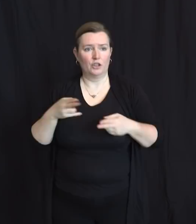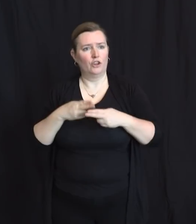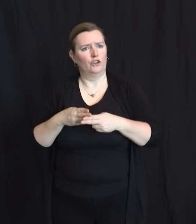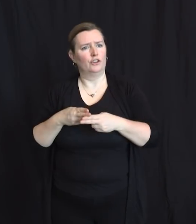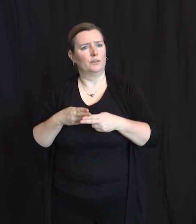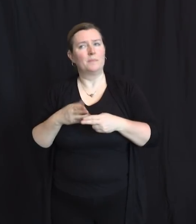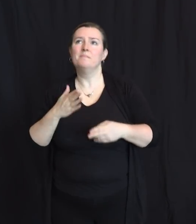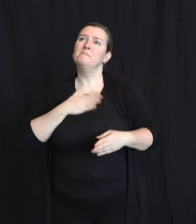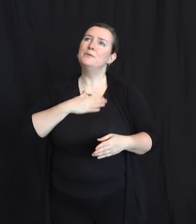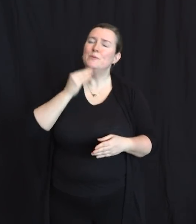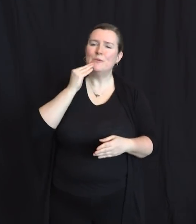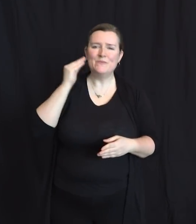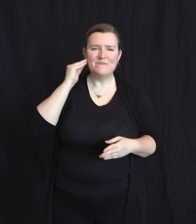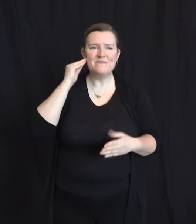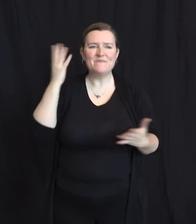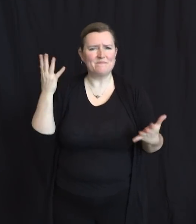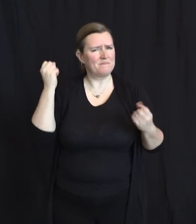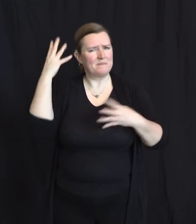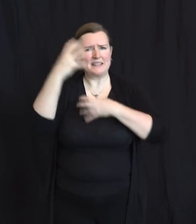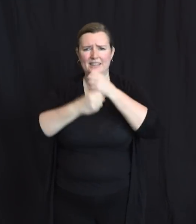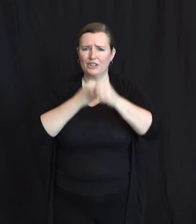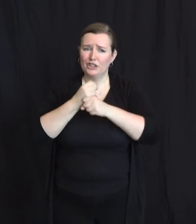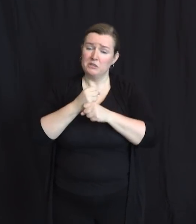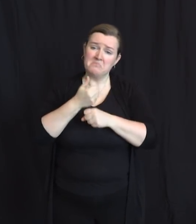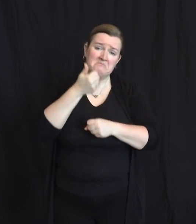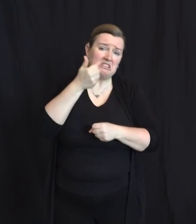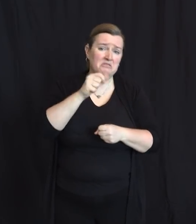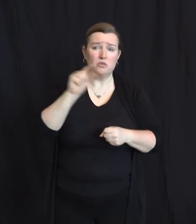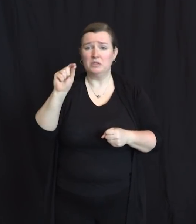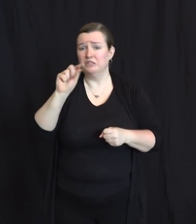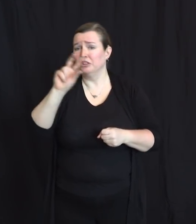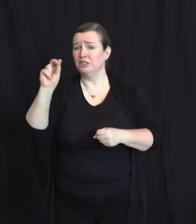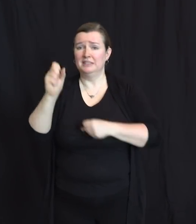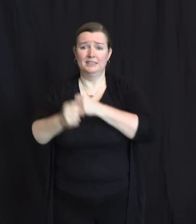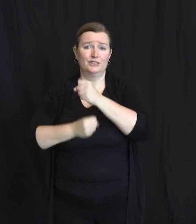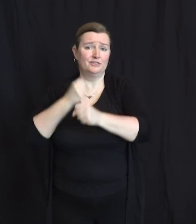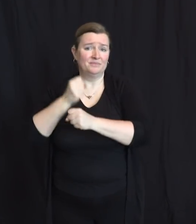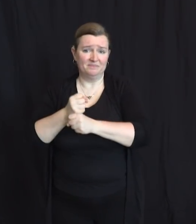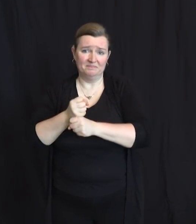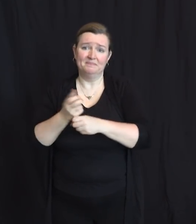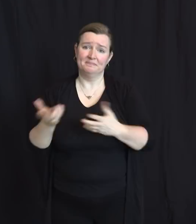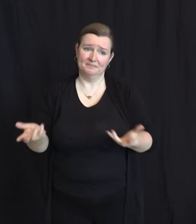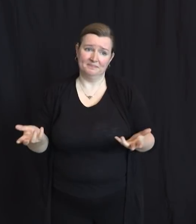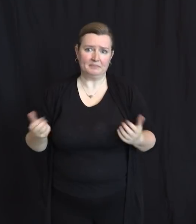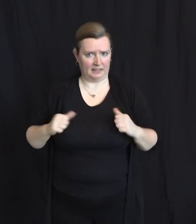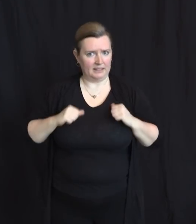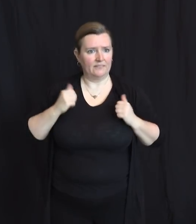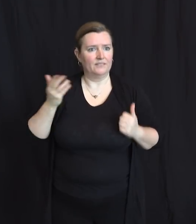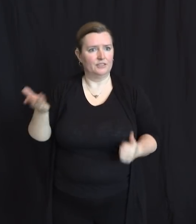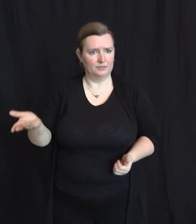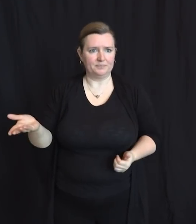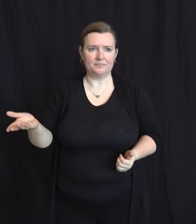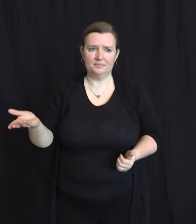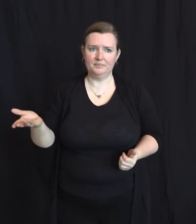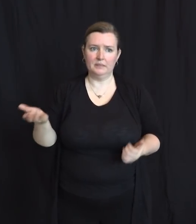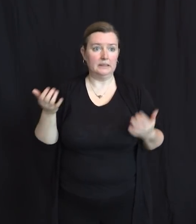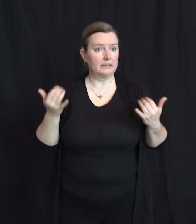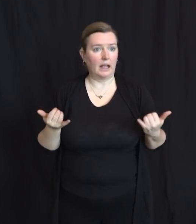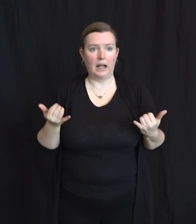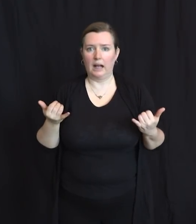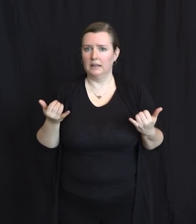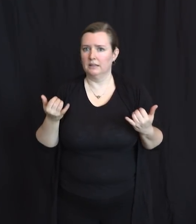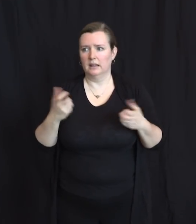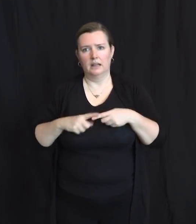for decades, have faced many challenges in this difficult time, including not being able to visit with family or enjoy their